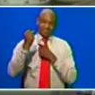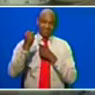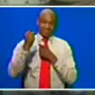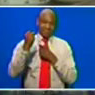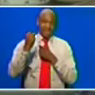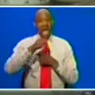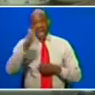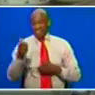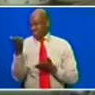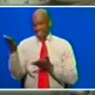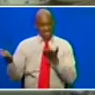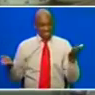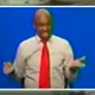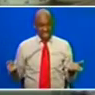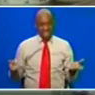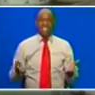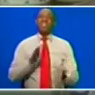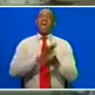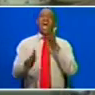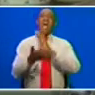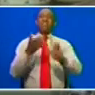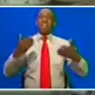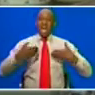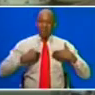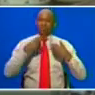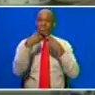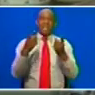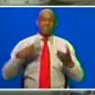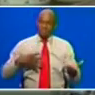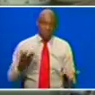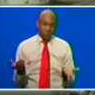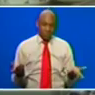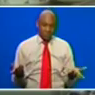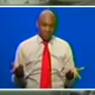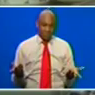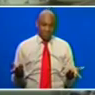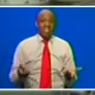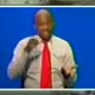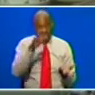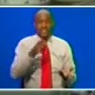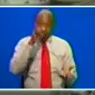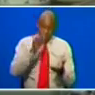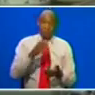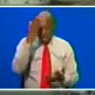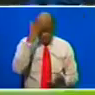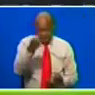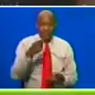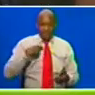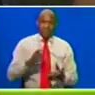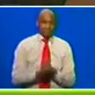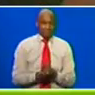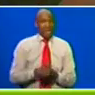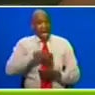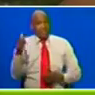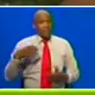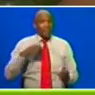Hawa wengine, hawana kitu ambao wanaweza kuelezea wananchi. Hiyo ndio maana najua, lakini ground is okay. Others